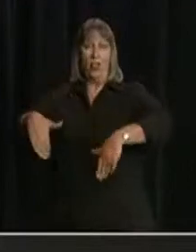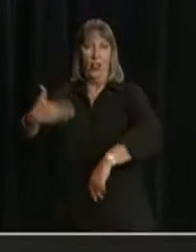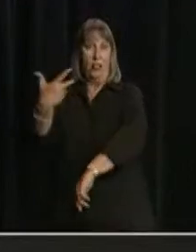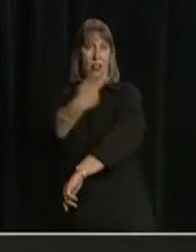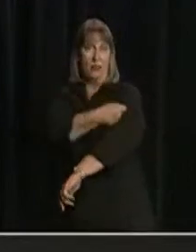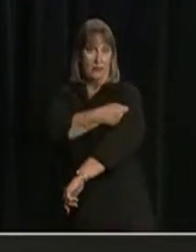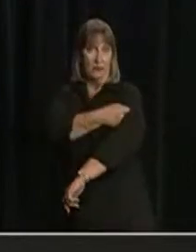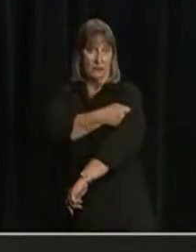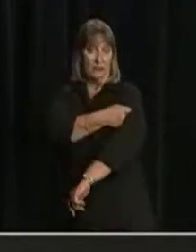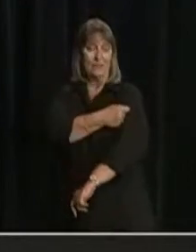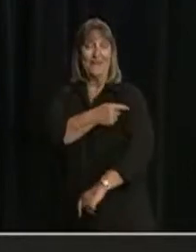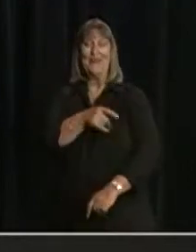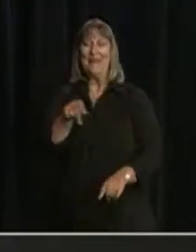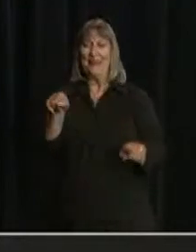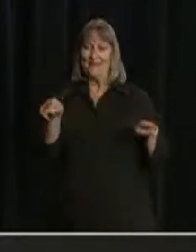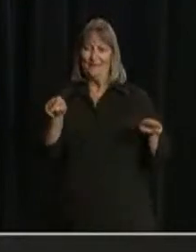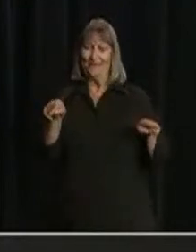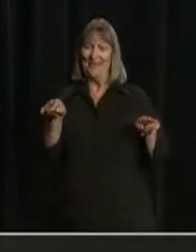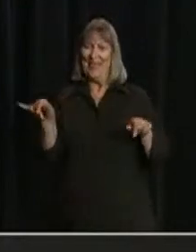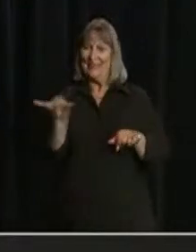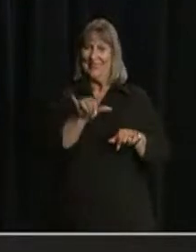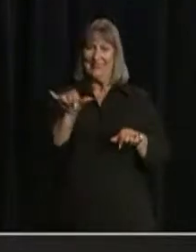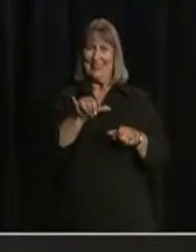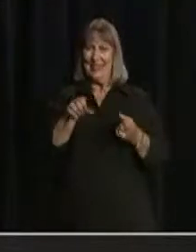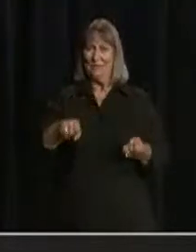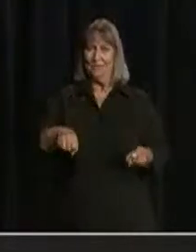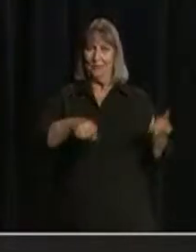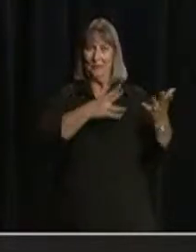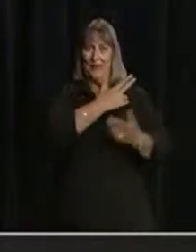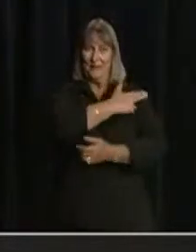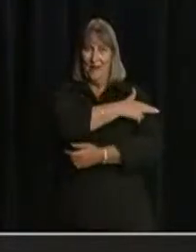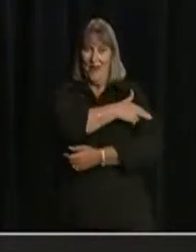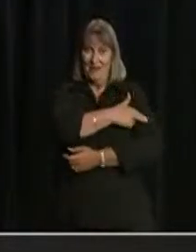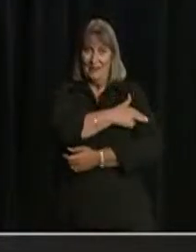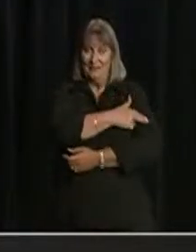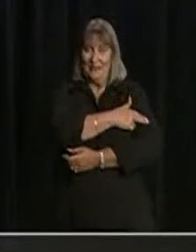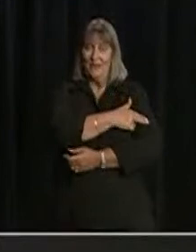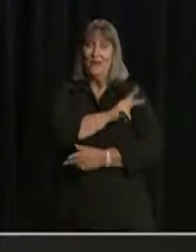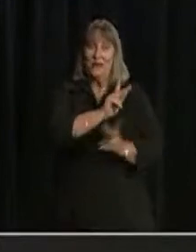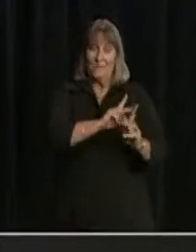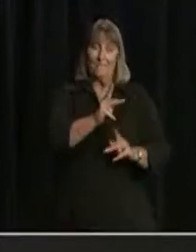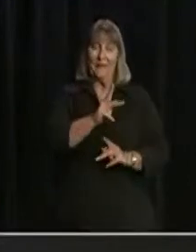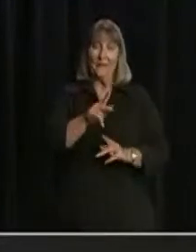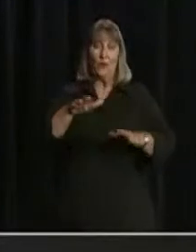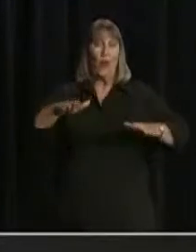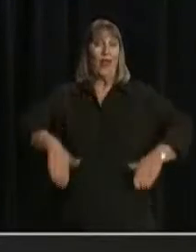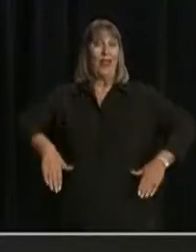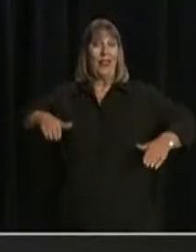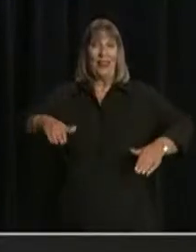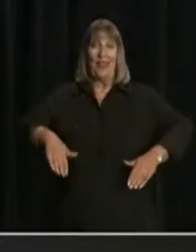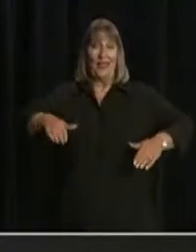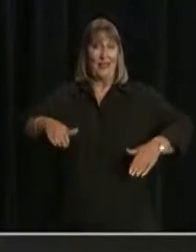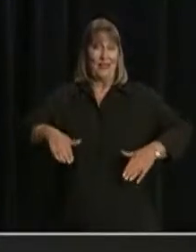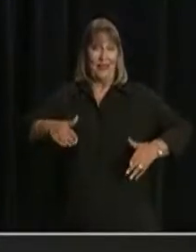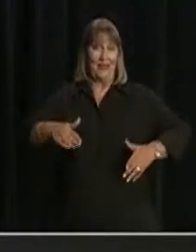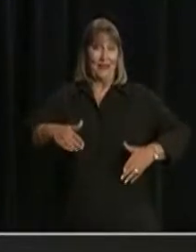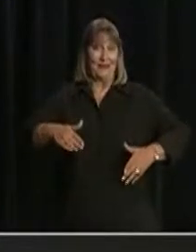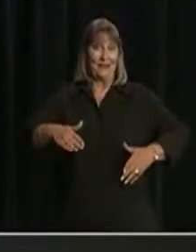it's just like with hospitalizations, it's just overwhelmingly people that are vaccinated are not dying